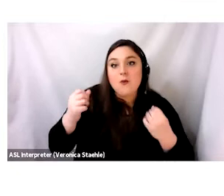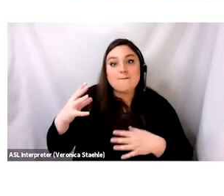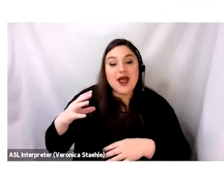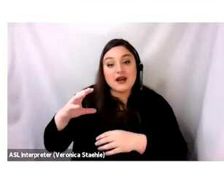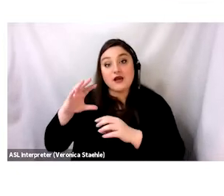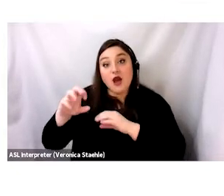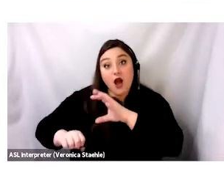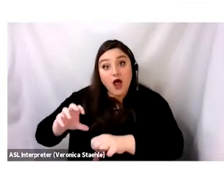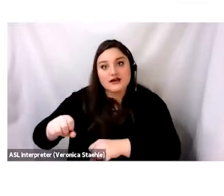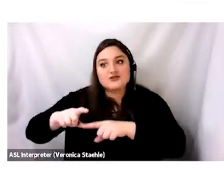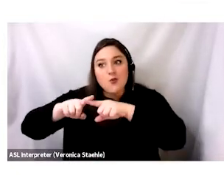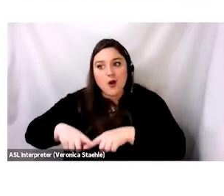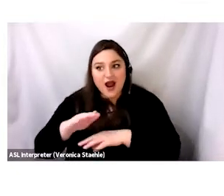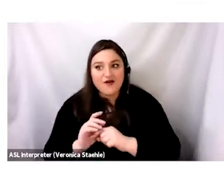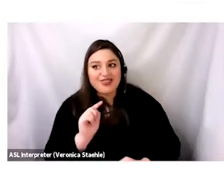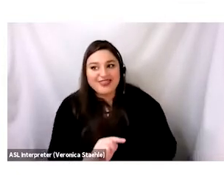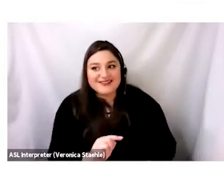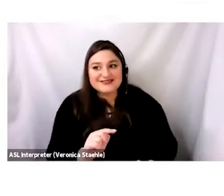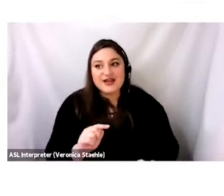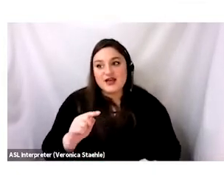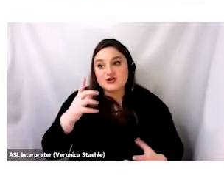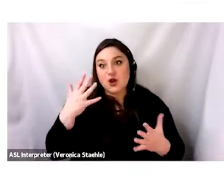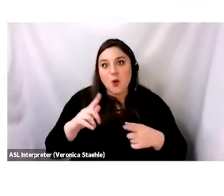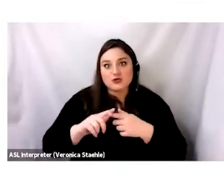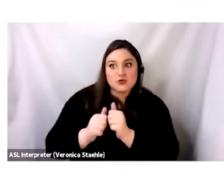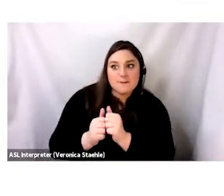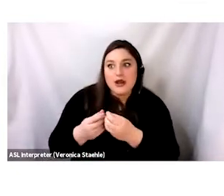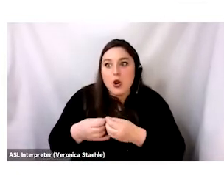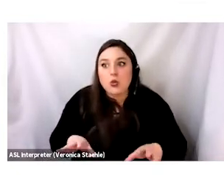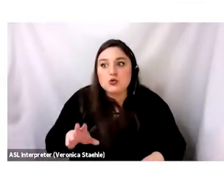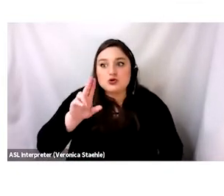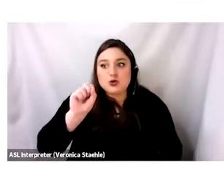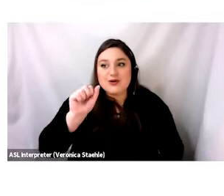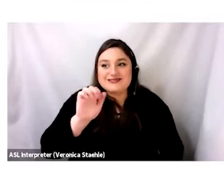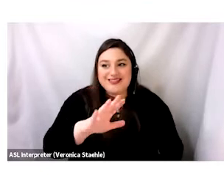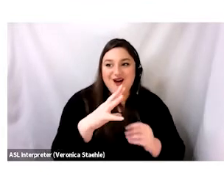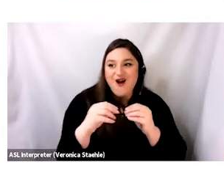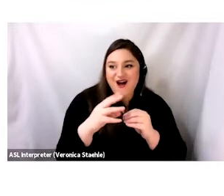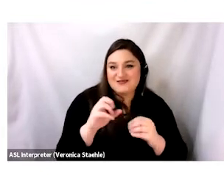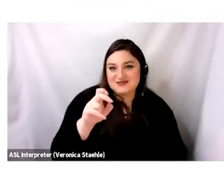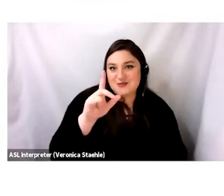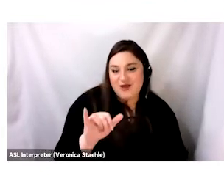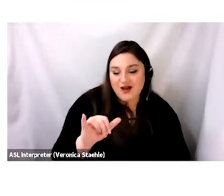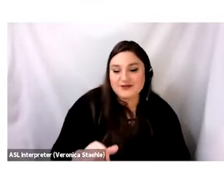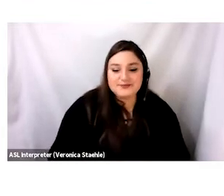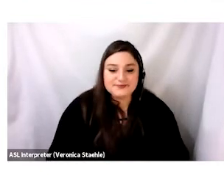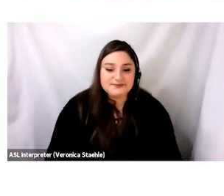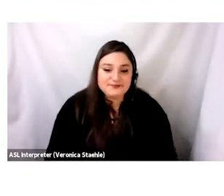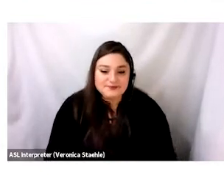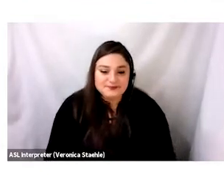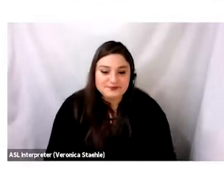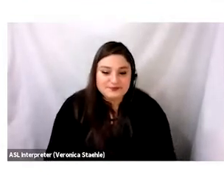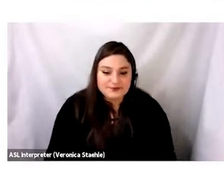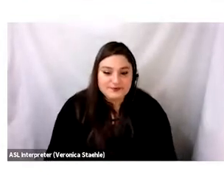cotton plantations out of fear of losing to the US cotton supply. And the exploitation of the Caribbean landscape